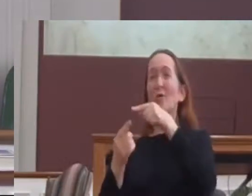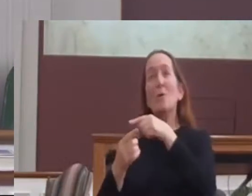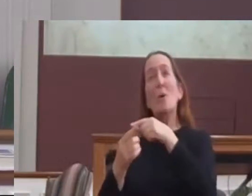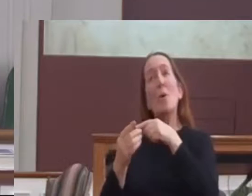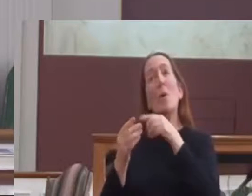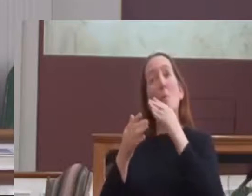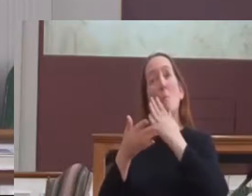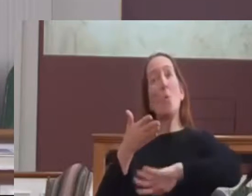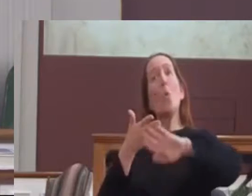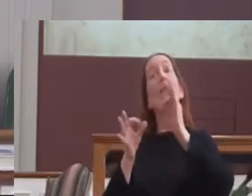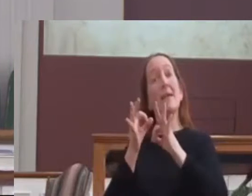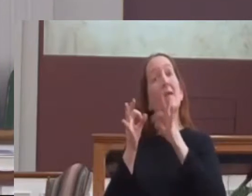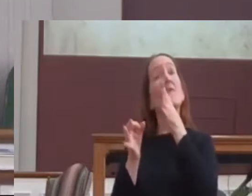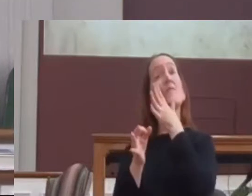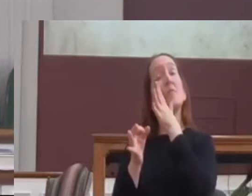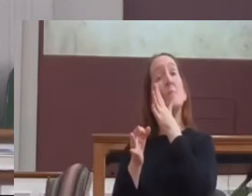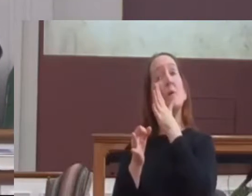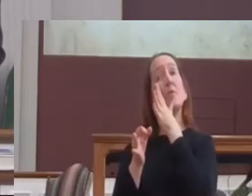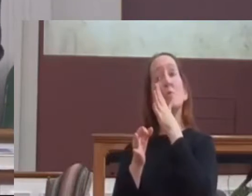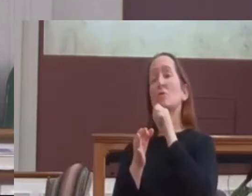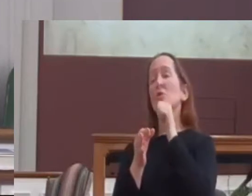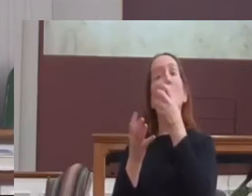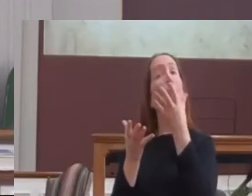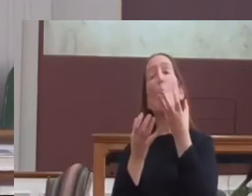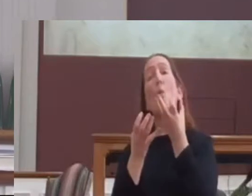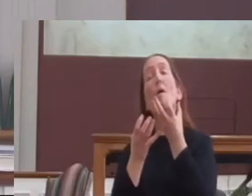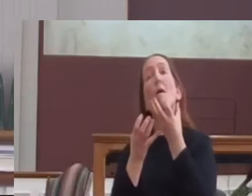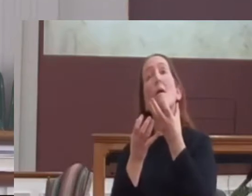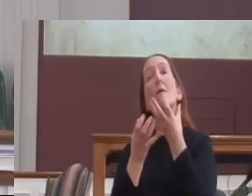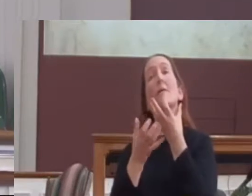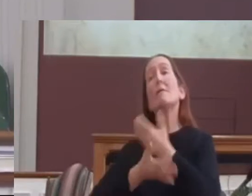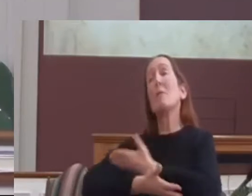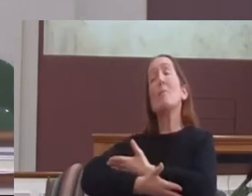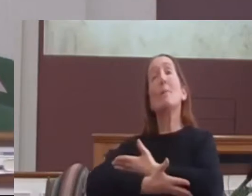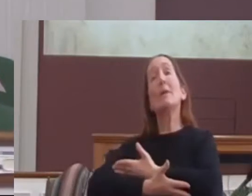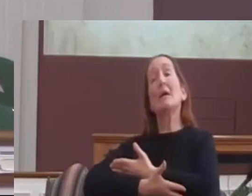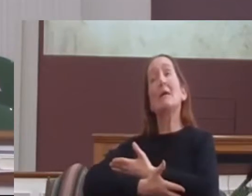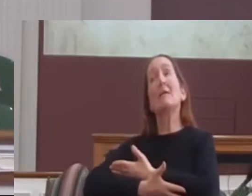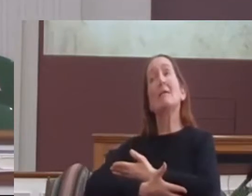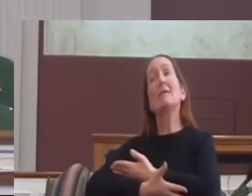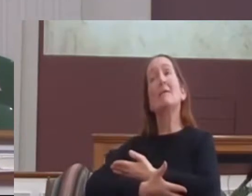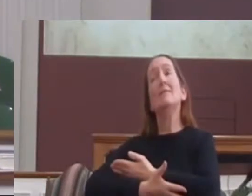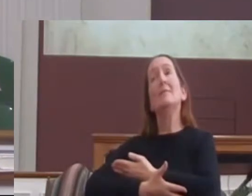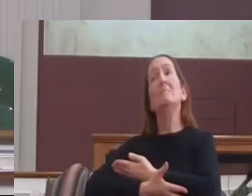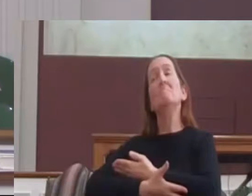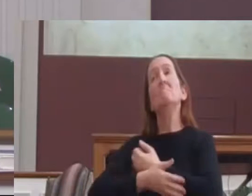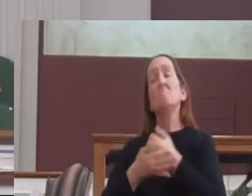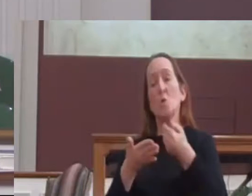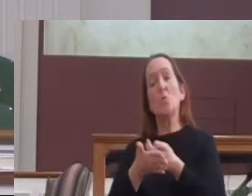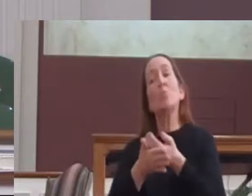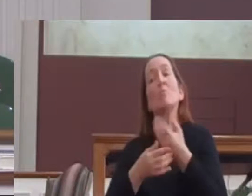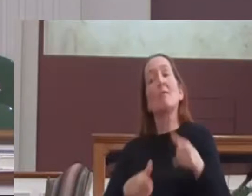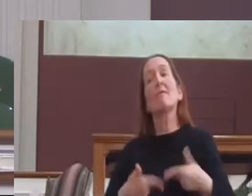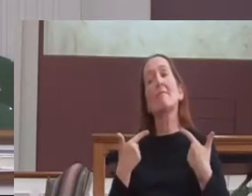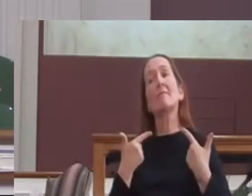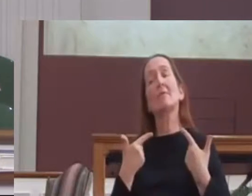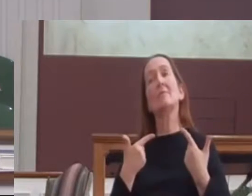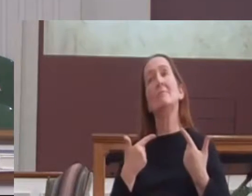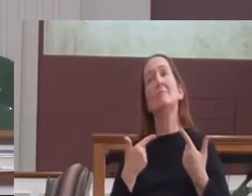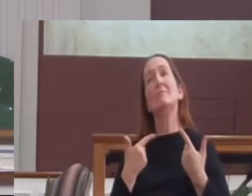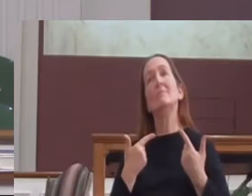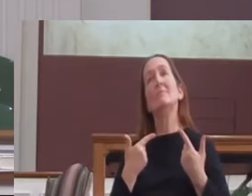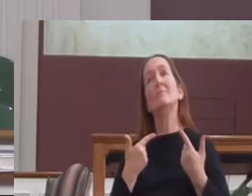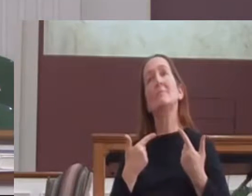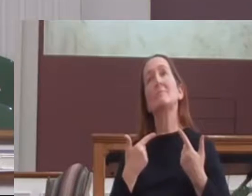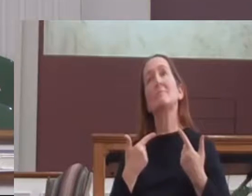take place right up to the time of birth, if the mother so chooses that she doesn't want to have to deal with